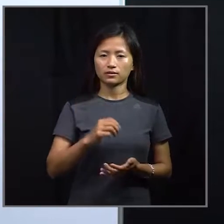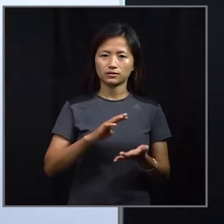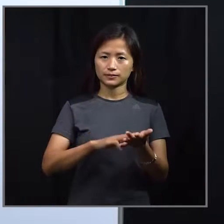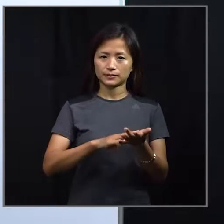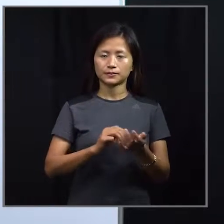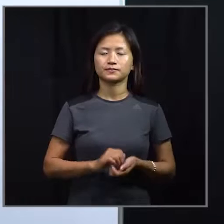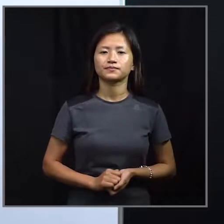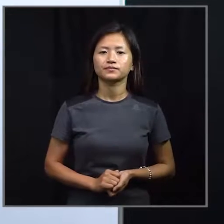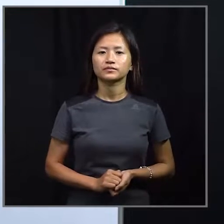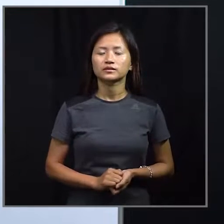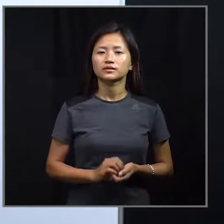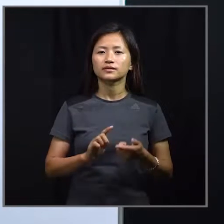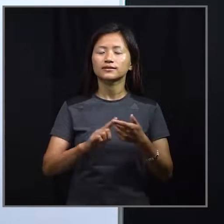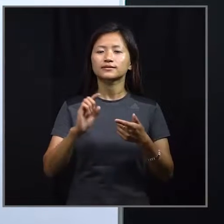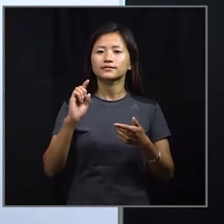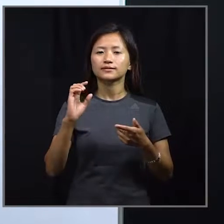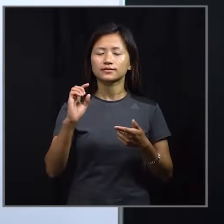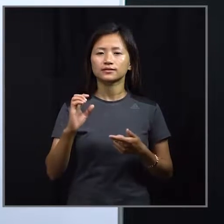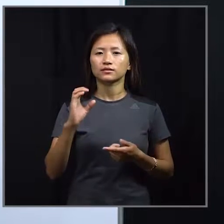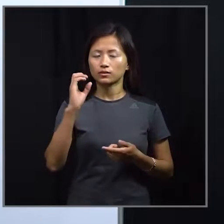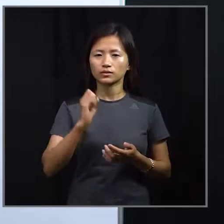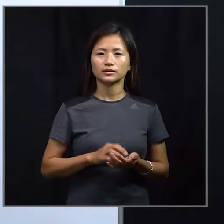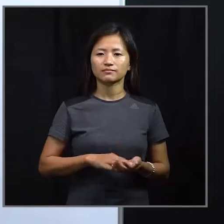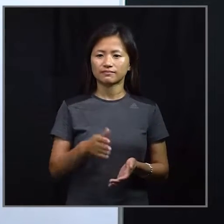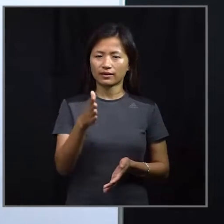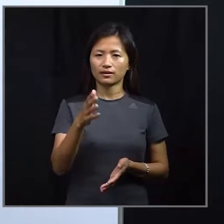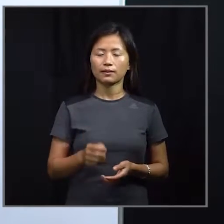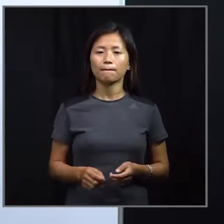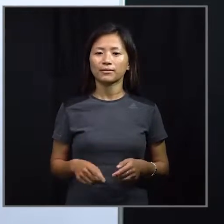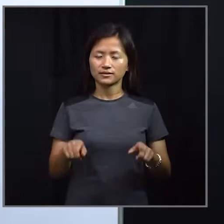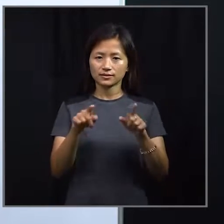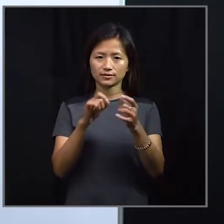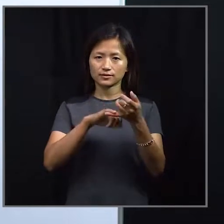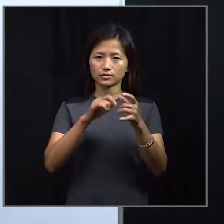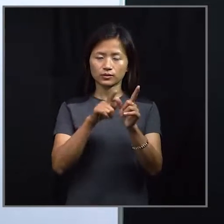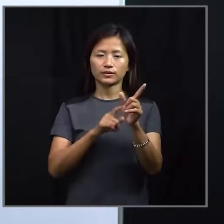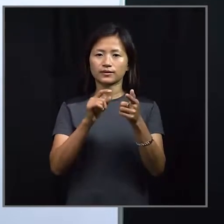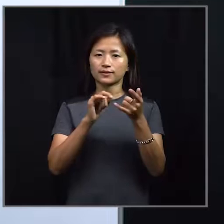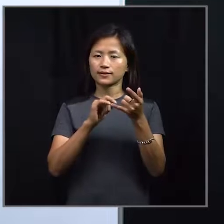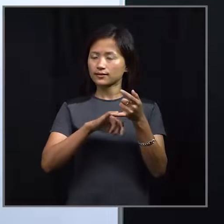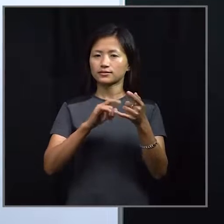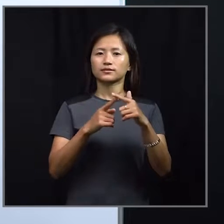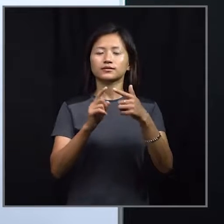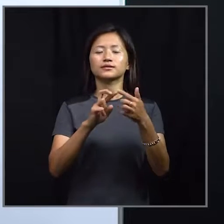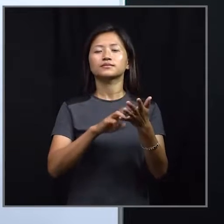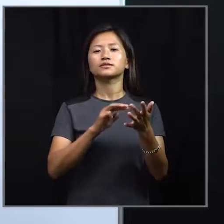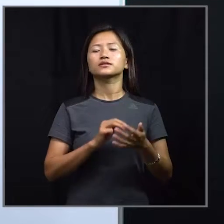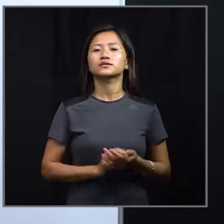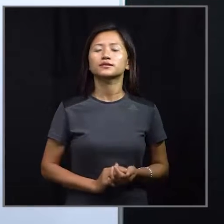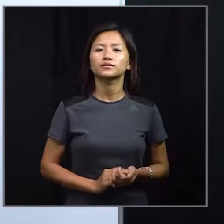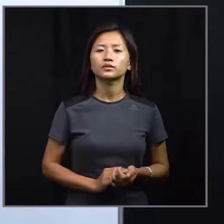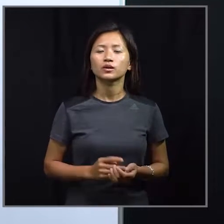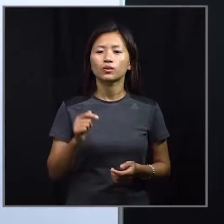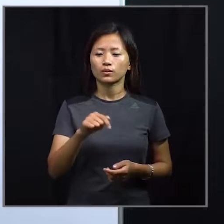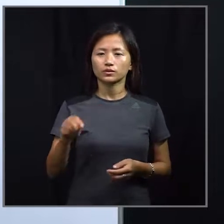An economy is nothing but a system which provides, you have to listen, a